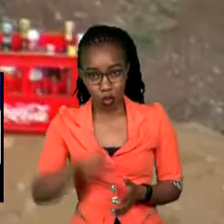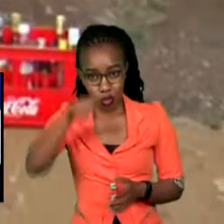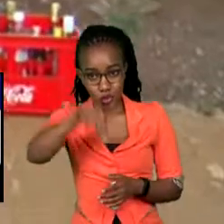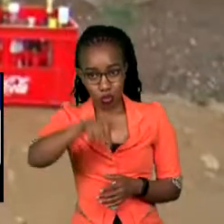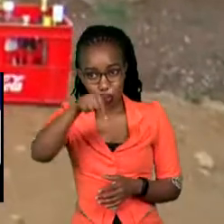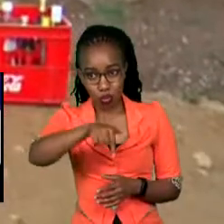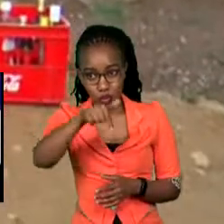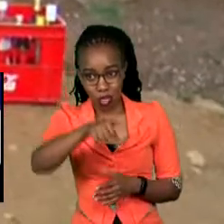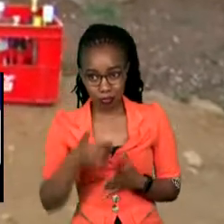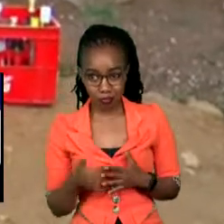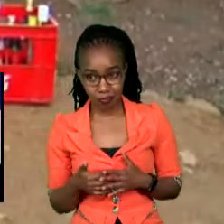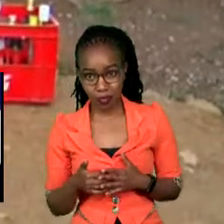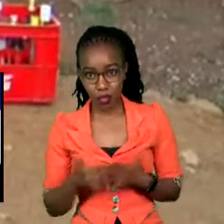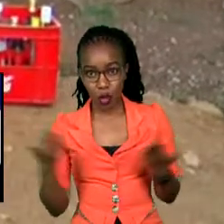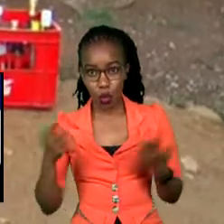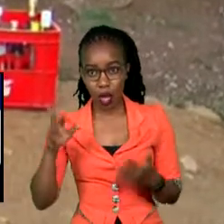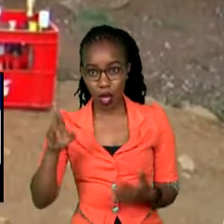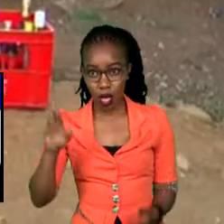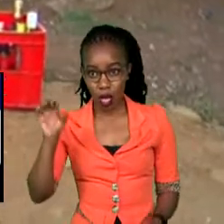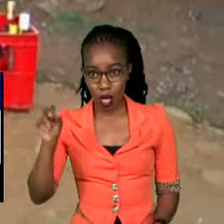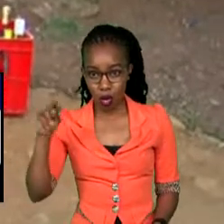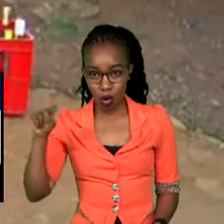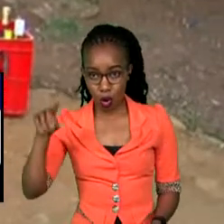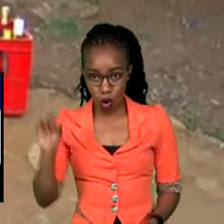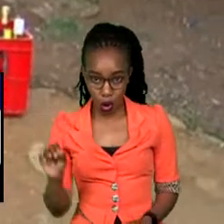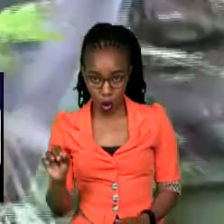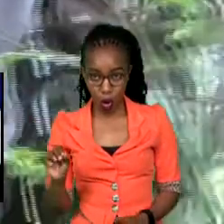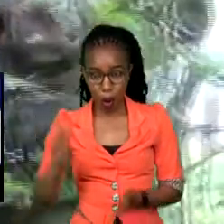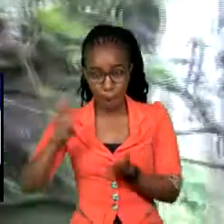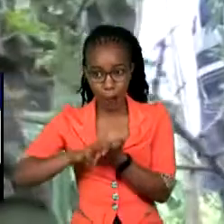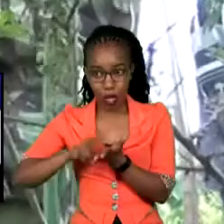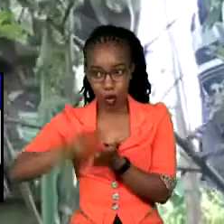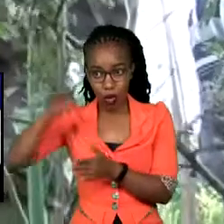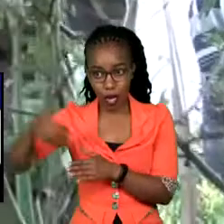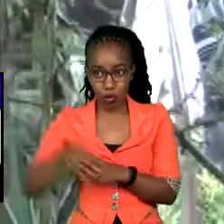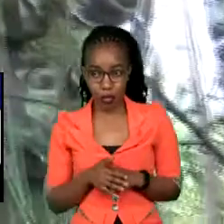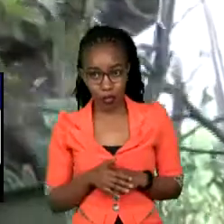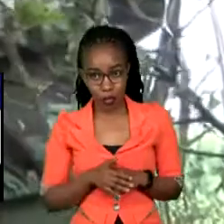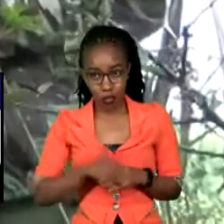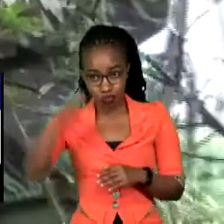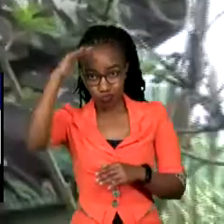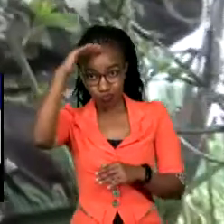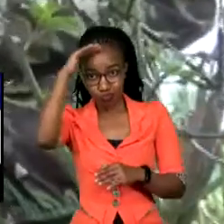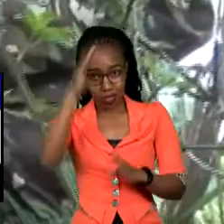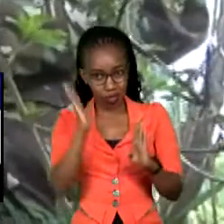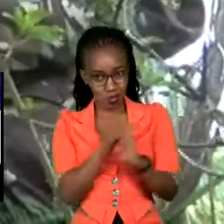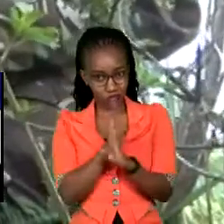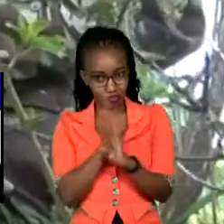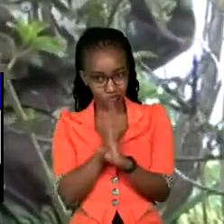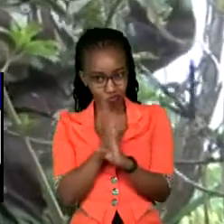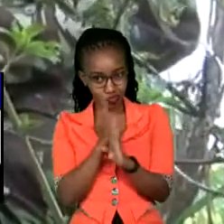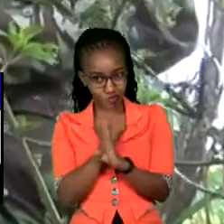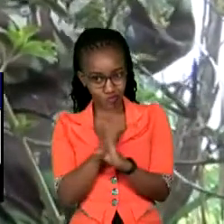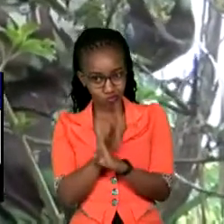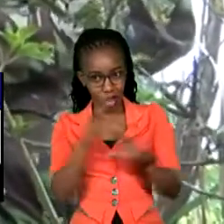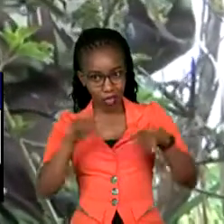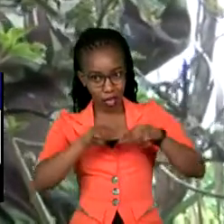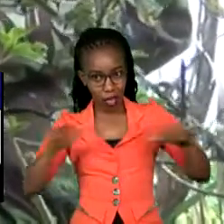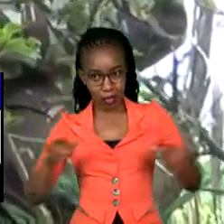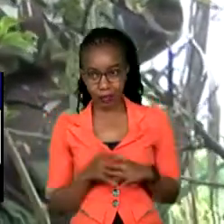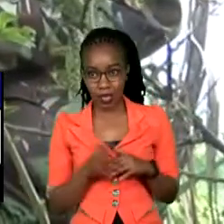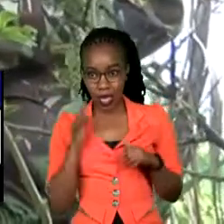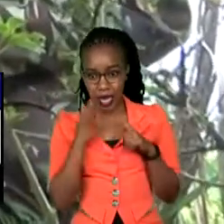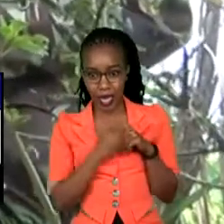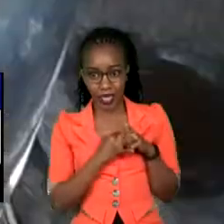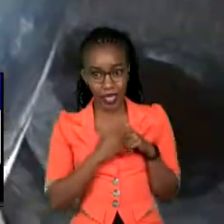Today, the fight led to Rongo in Migori County, where 2 brewers were nabbed while hiding at a sugarcane plantation. At least